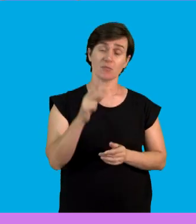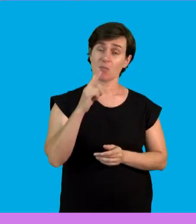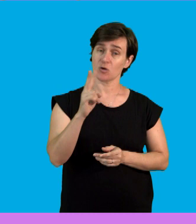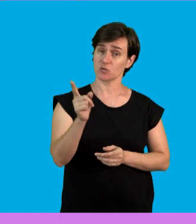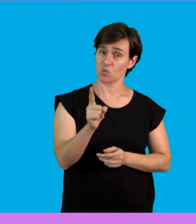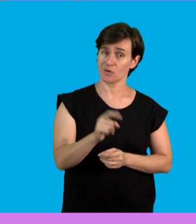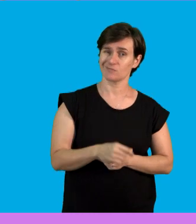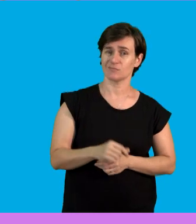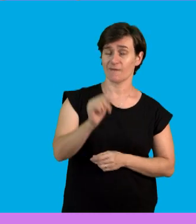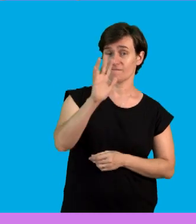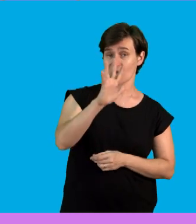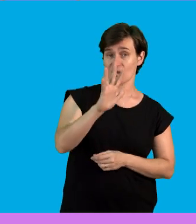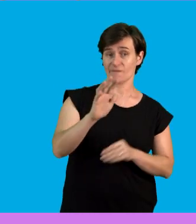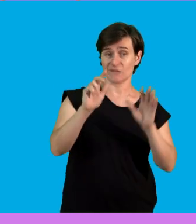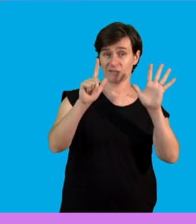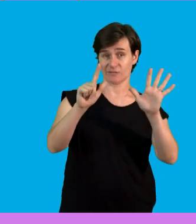And that is